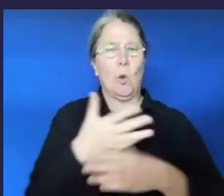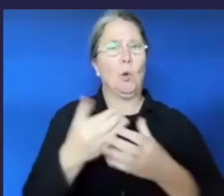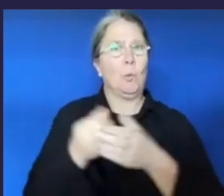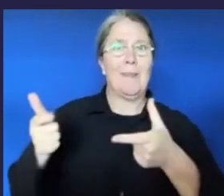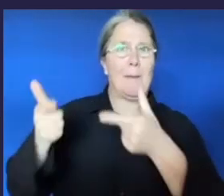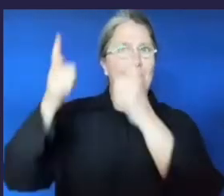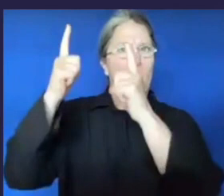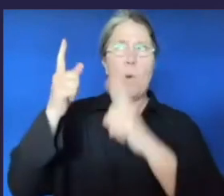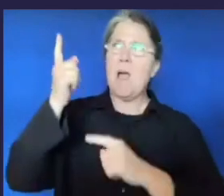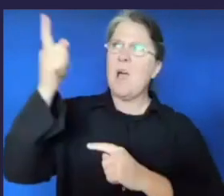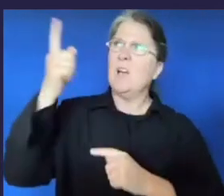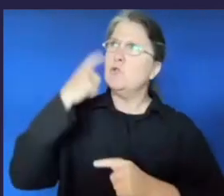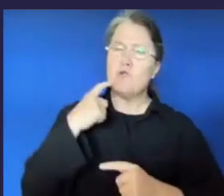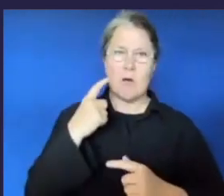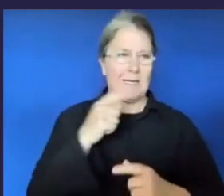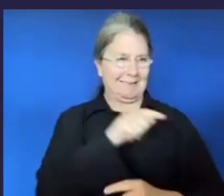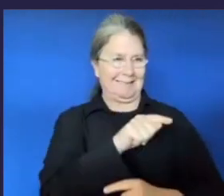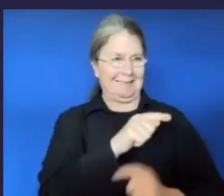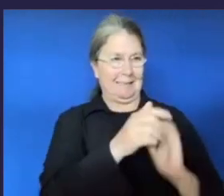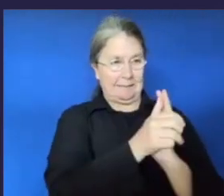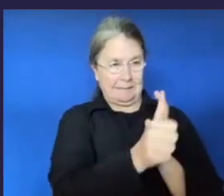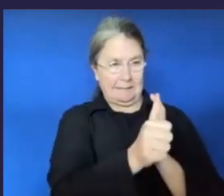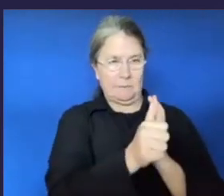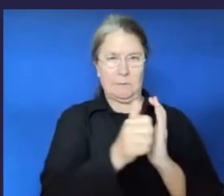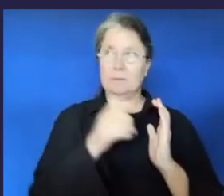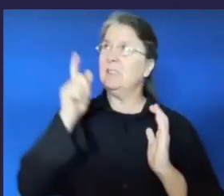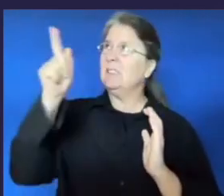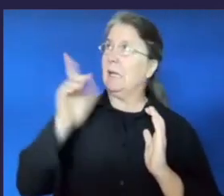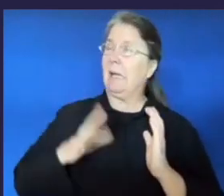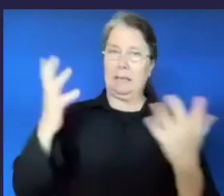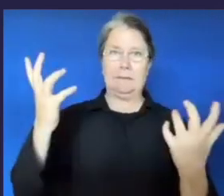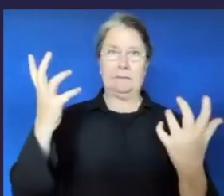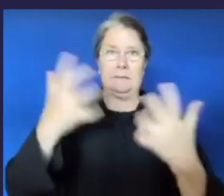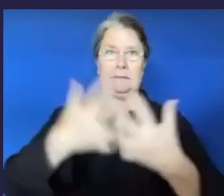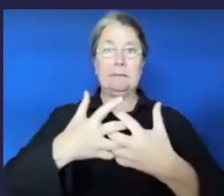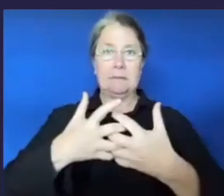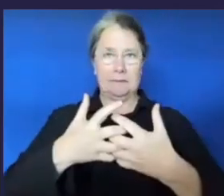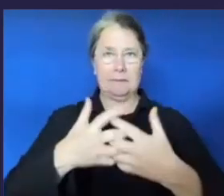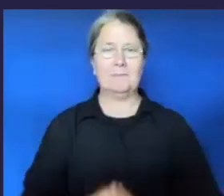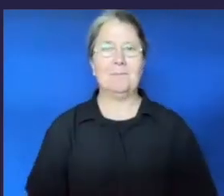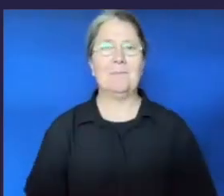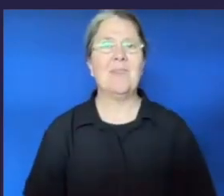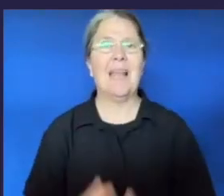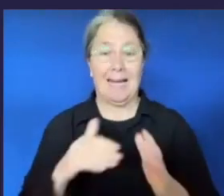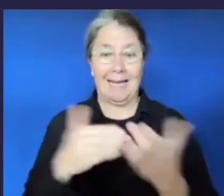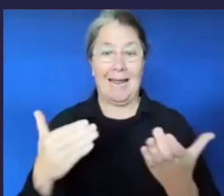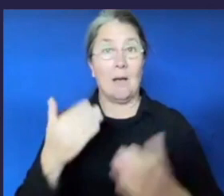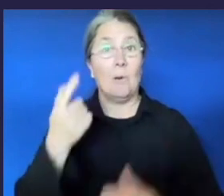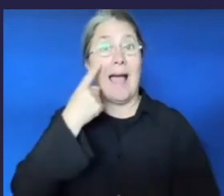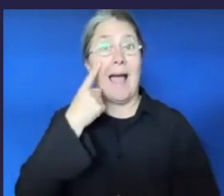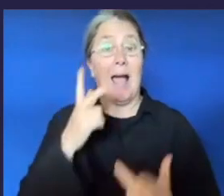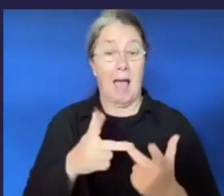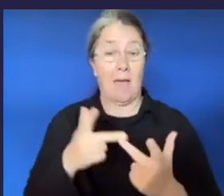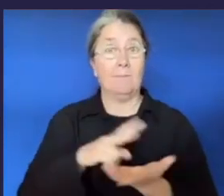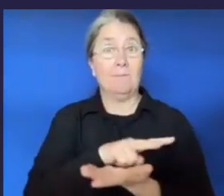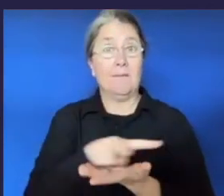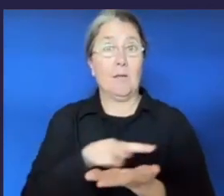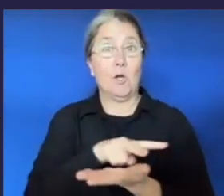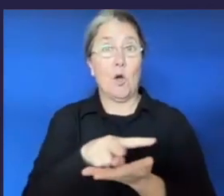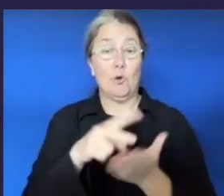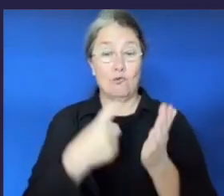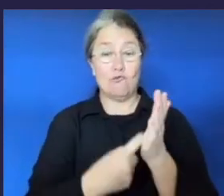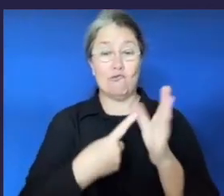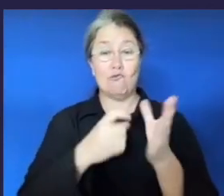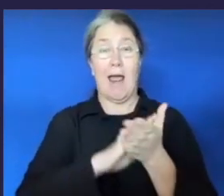interests, skill sets and needs. We're going to jump across now to another video. This is Rachel's